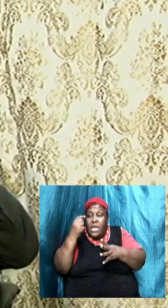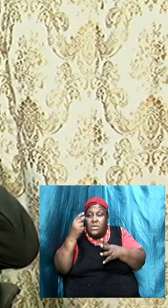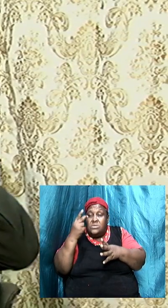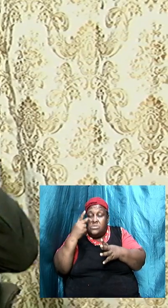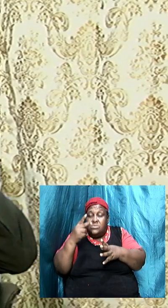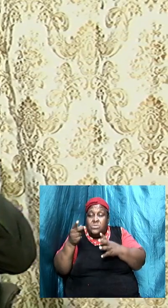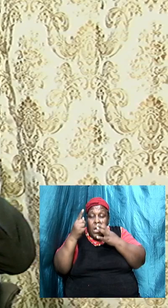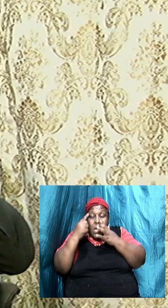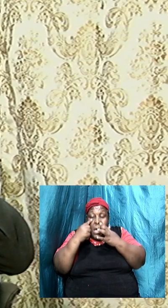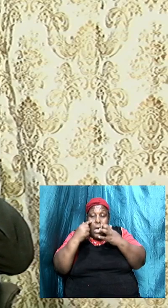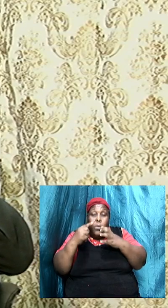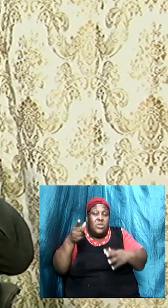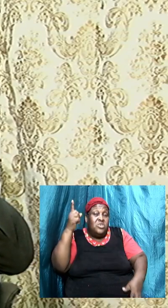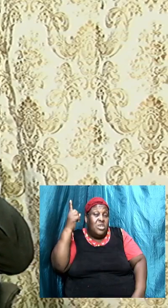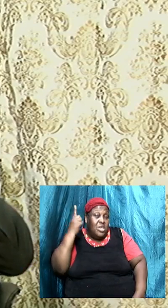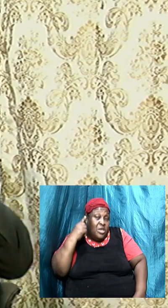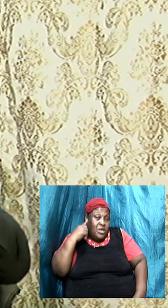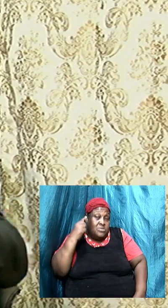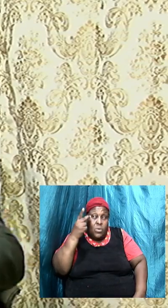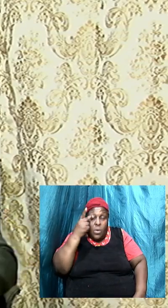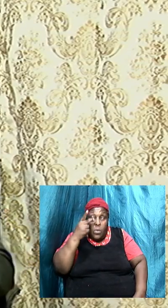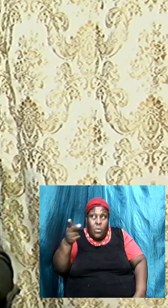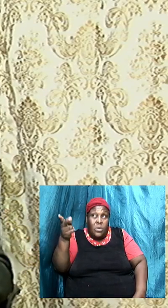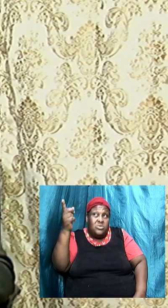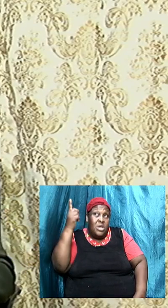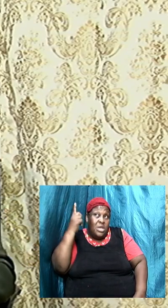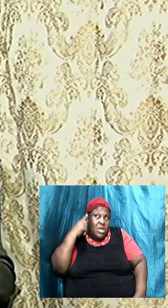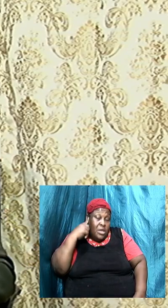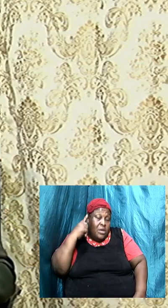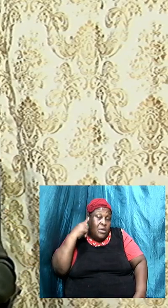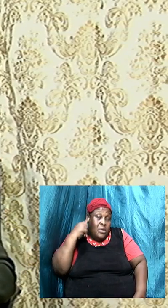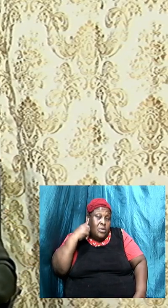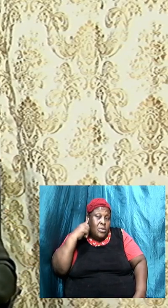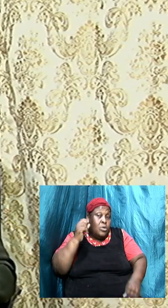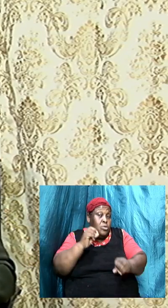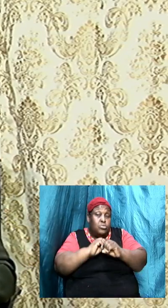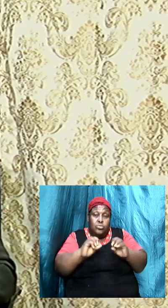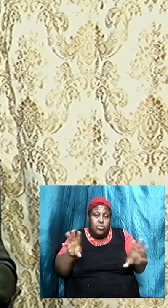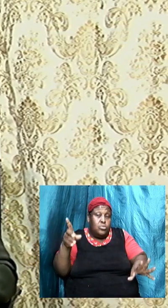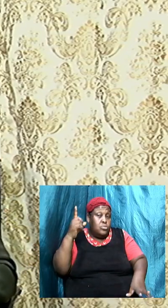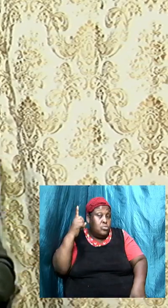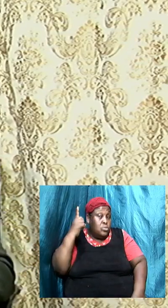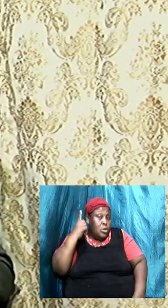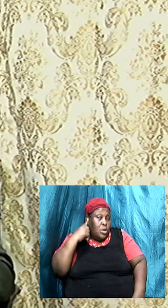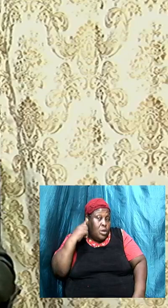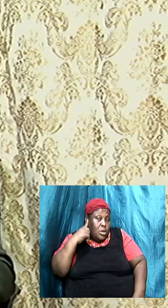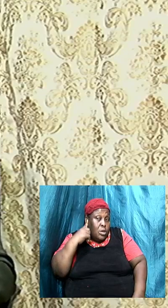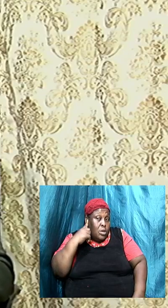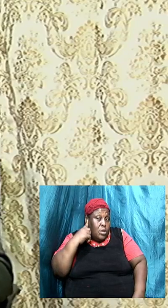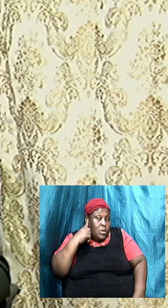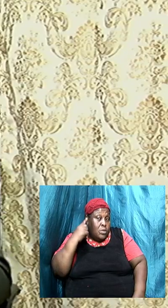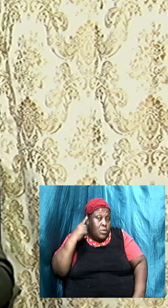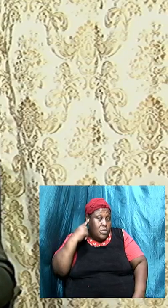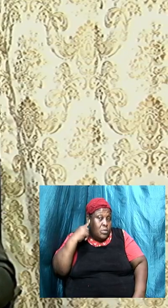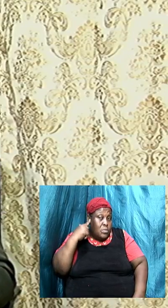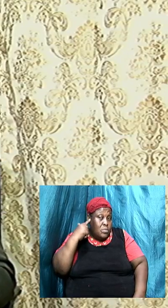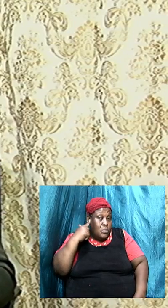But watch your ears. Watch your ears, what they hear. Don't hear. Or don't listen.